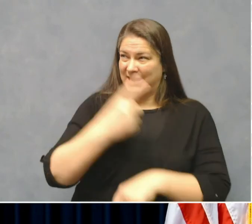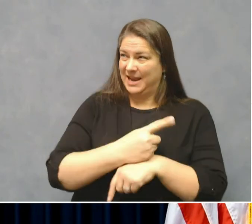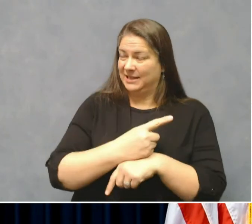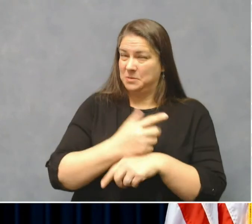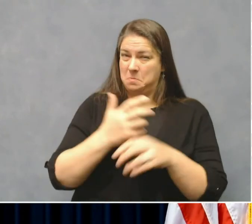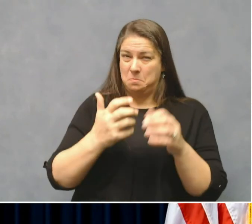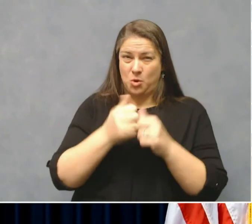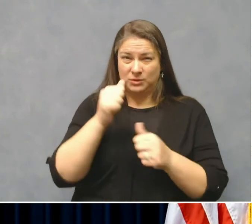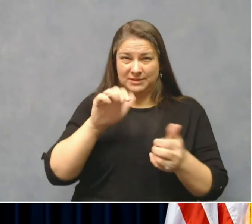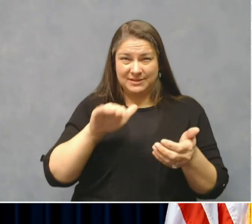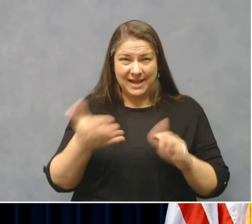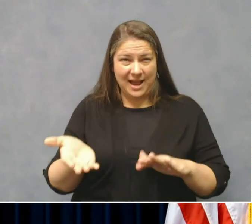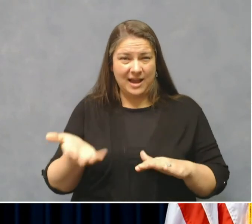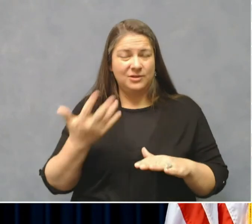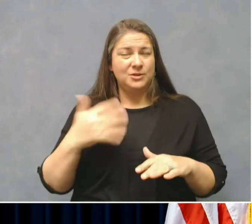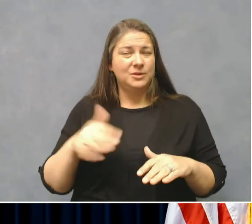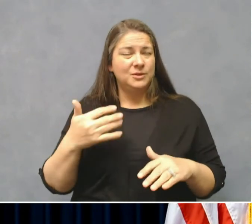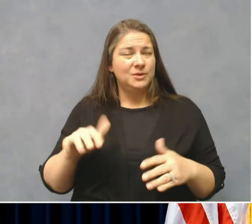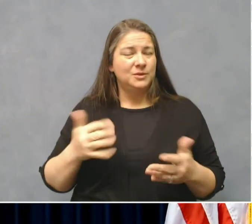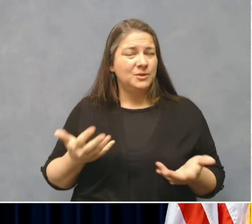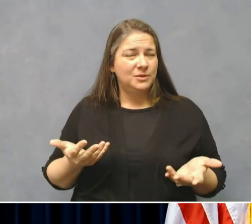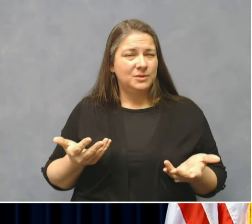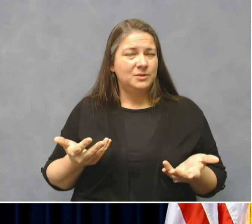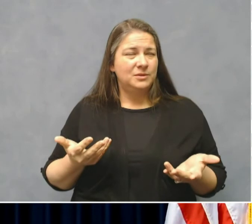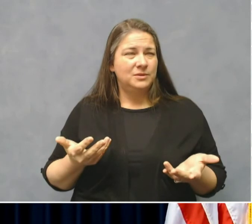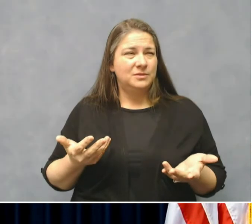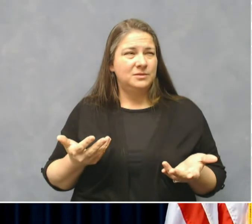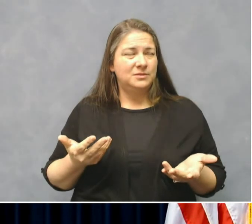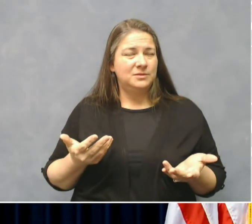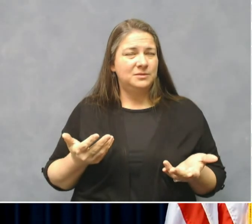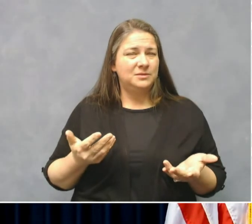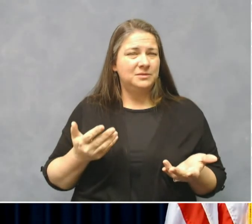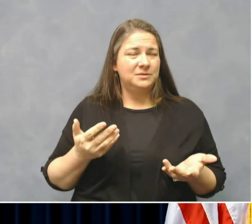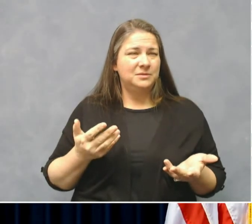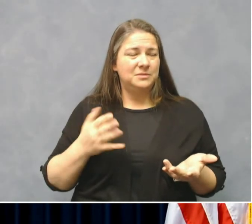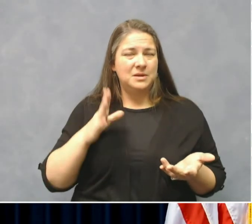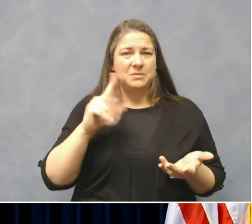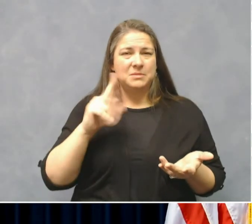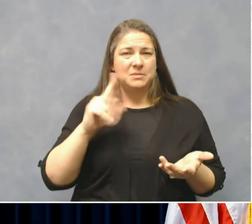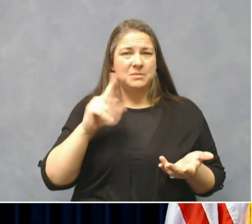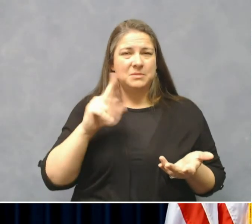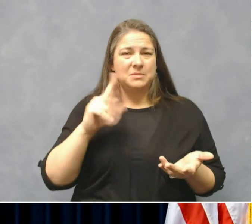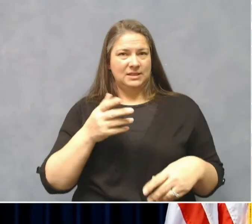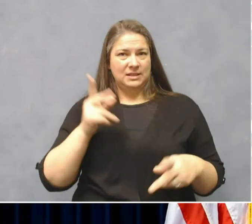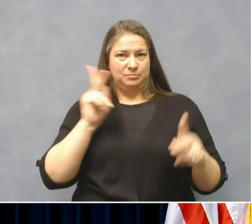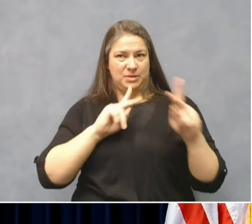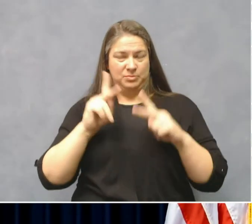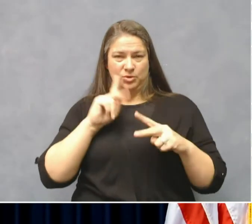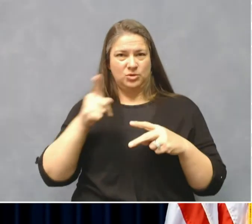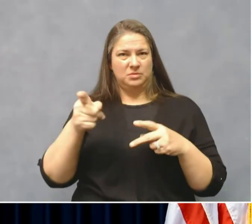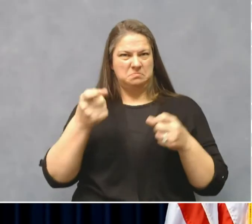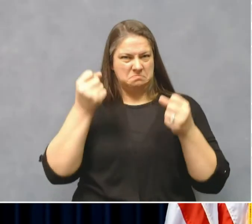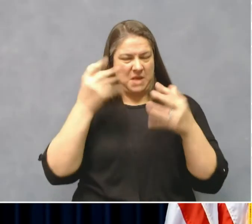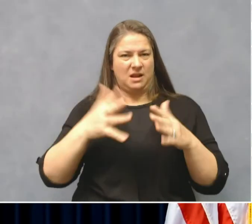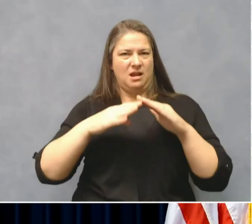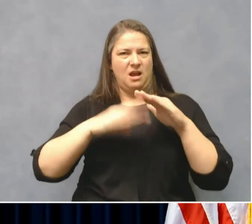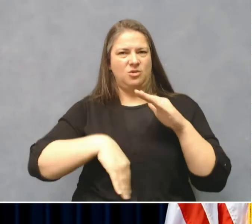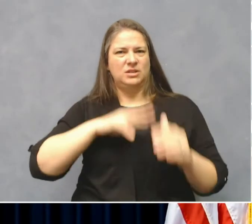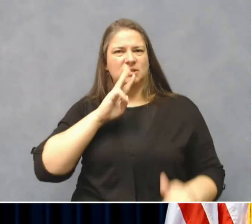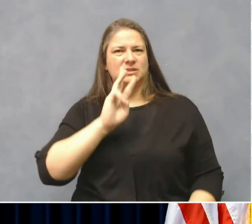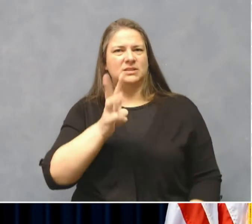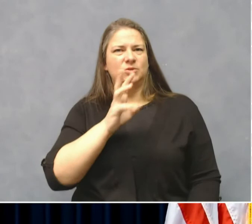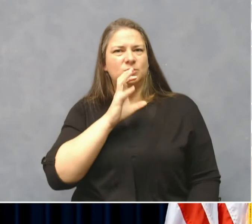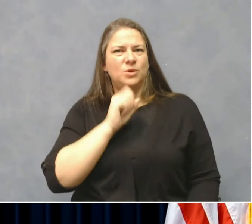one where I think this is the most individuals in any report that we have, certainly, but probably in